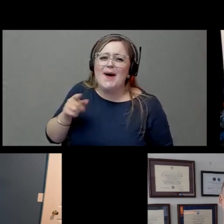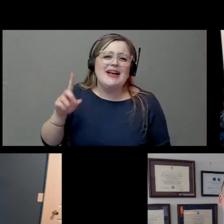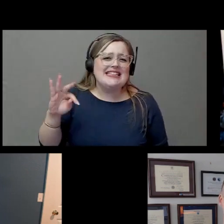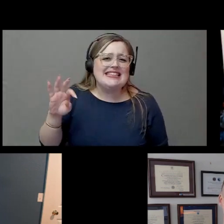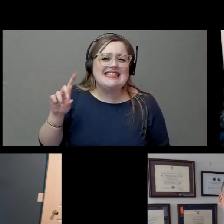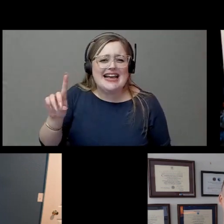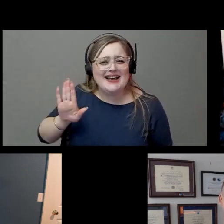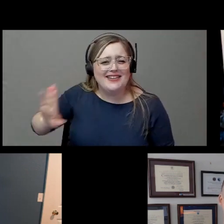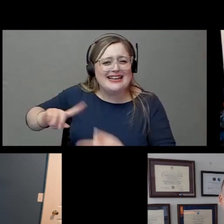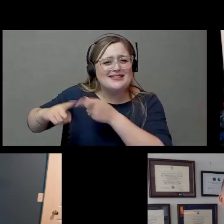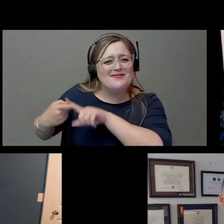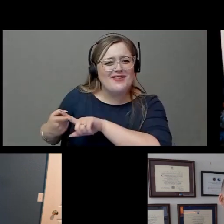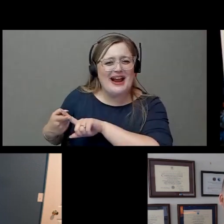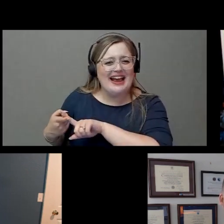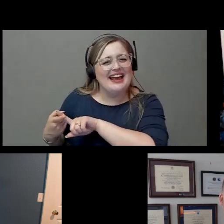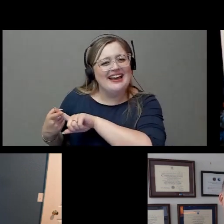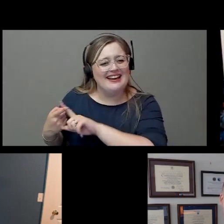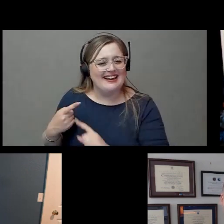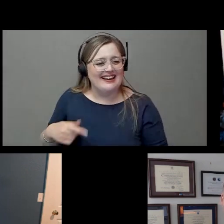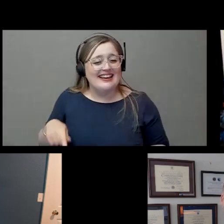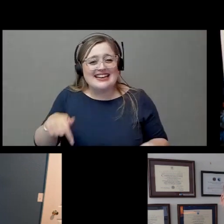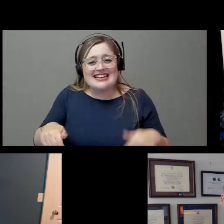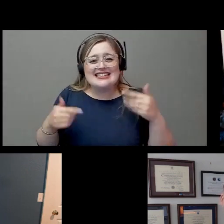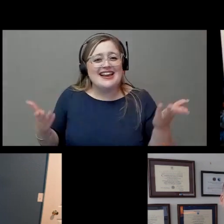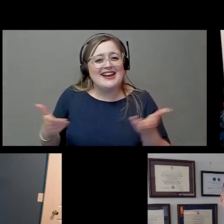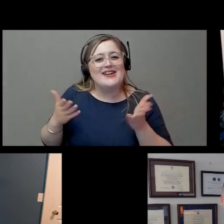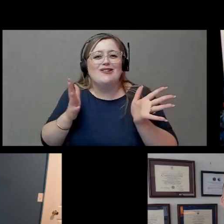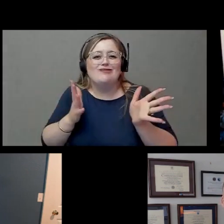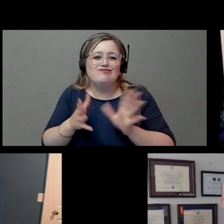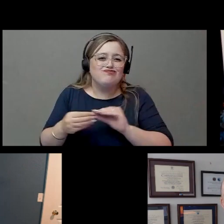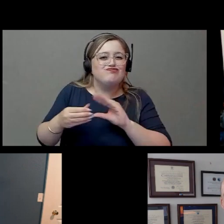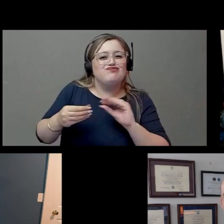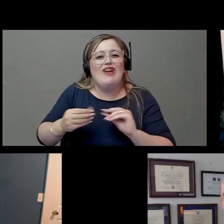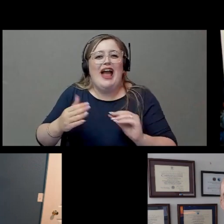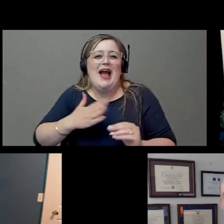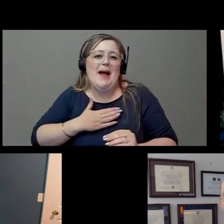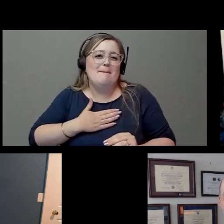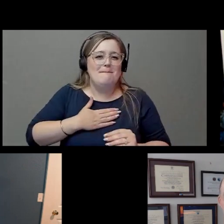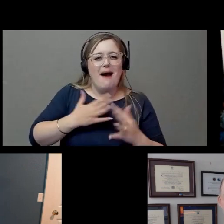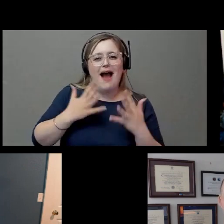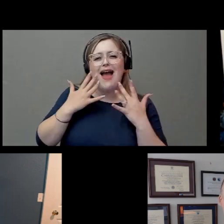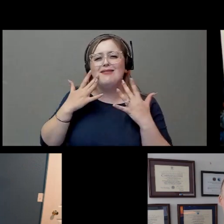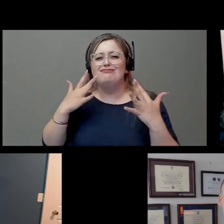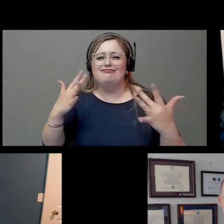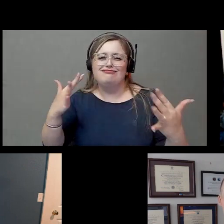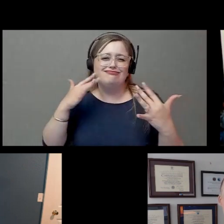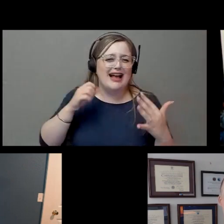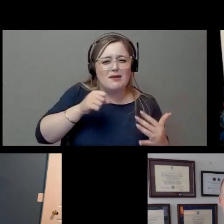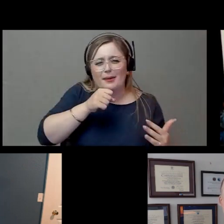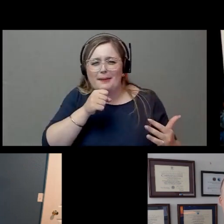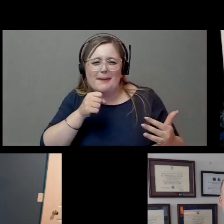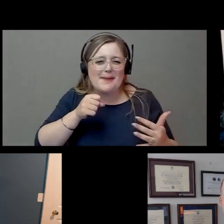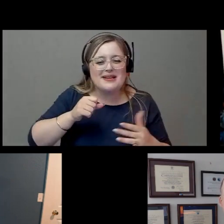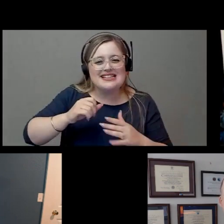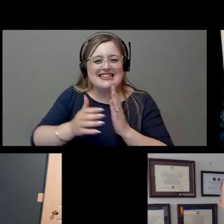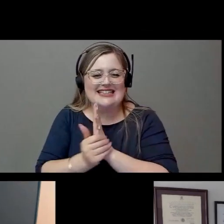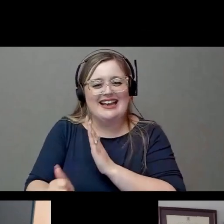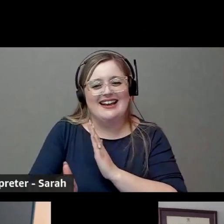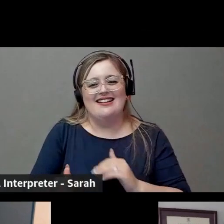friends. Yeah. He's in here talking about my karaoke skills, David, not open source. I think you need to reprimand